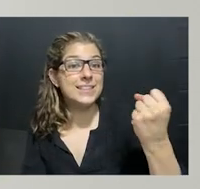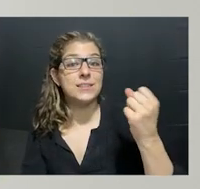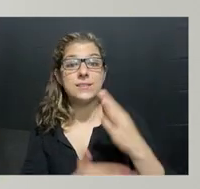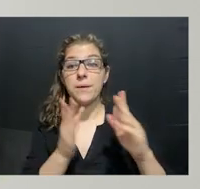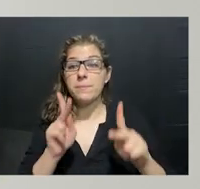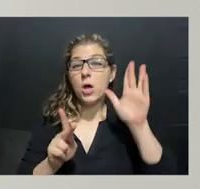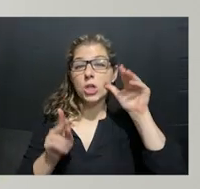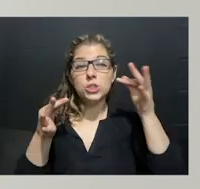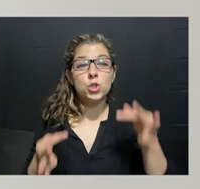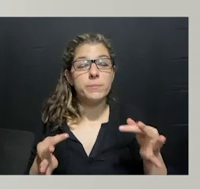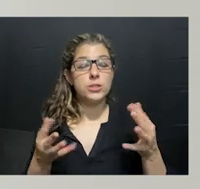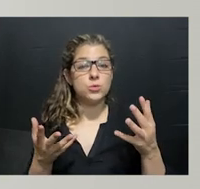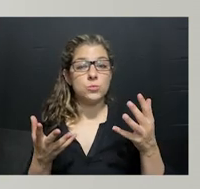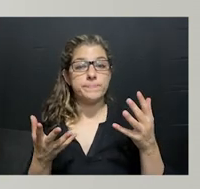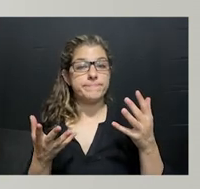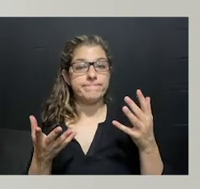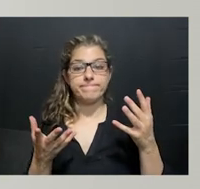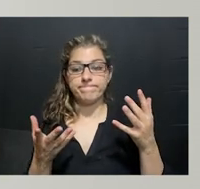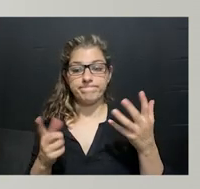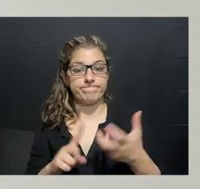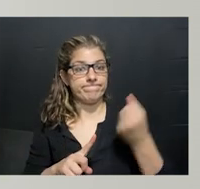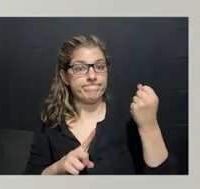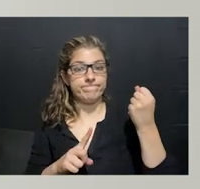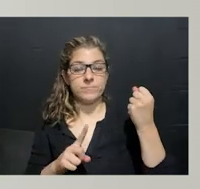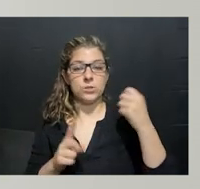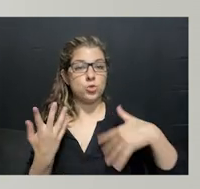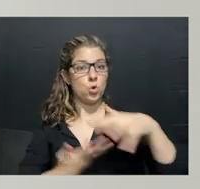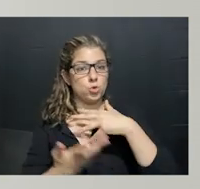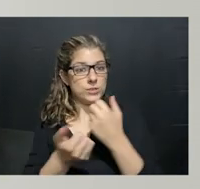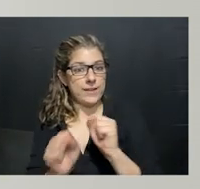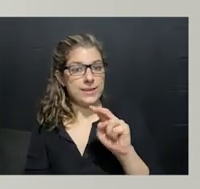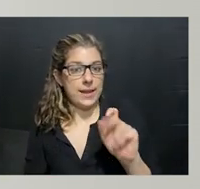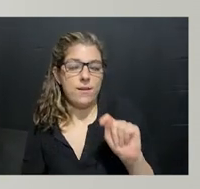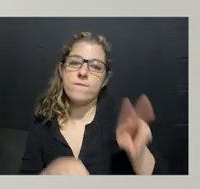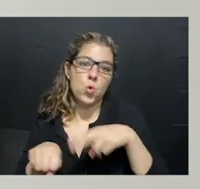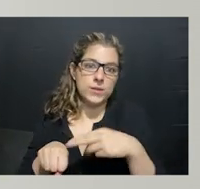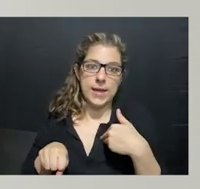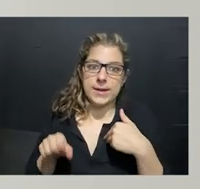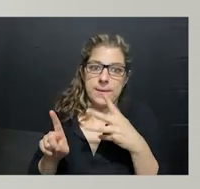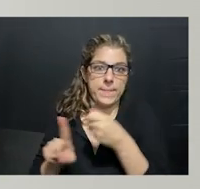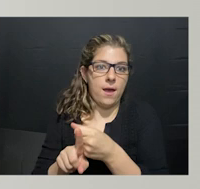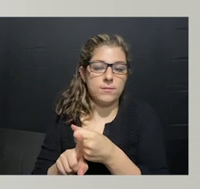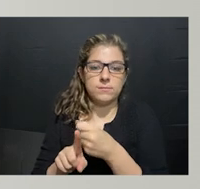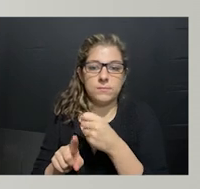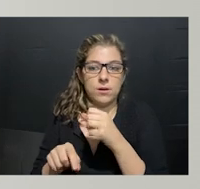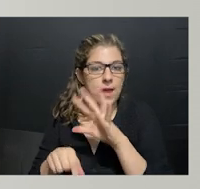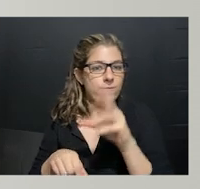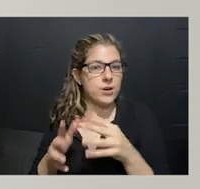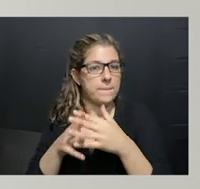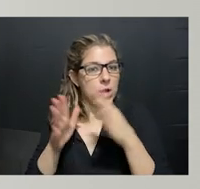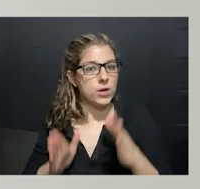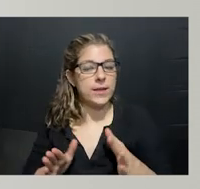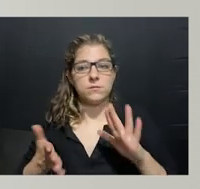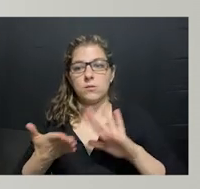were determined to dismantle the social safety net, which of course had a great impact on African